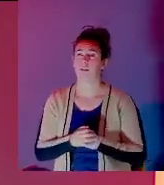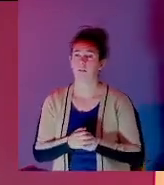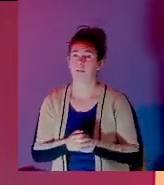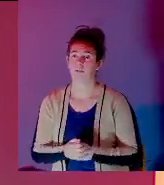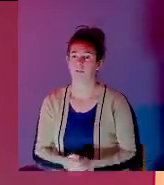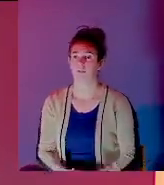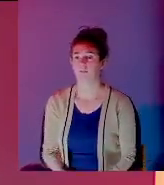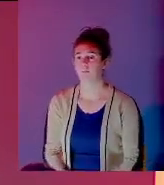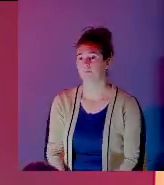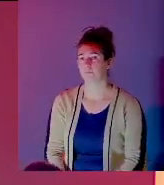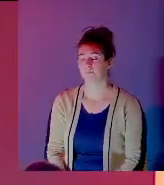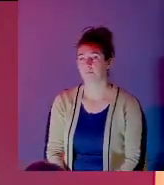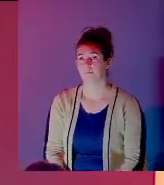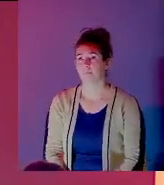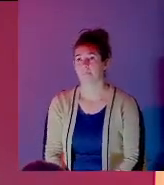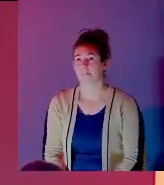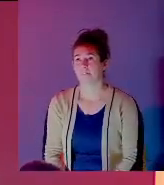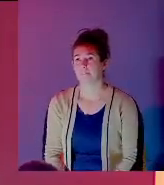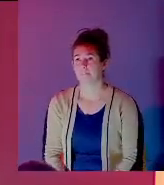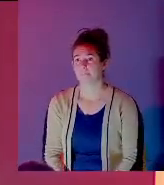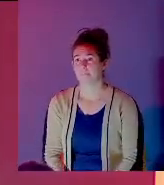alleluia.